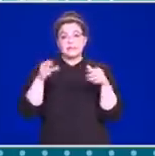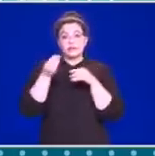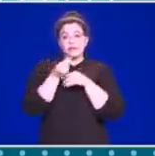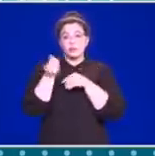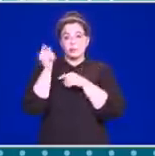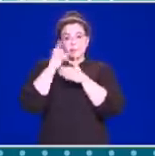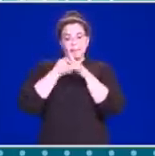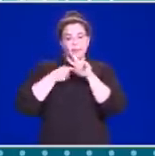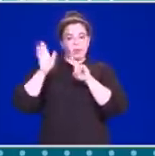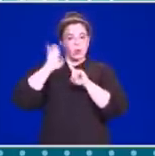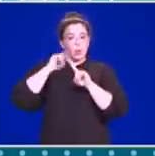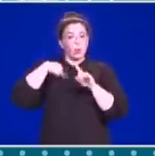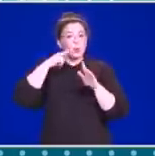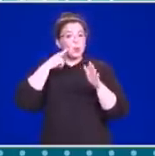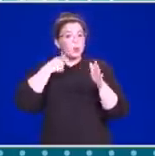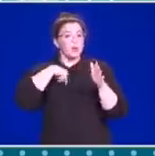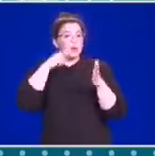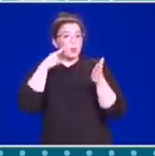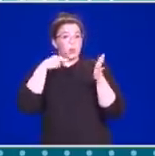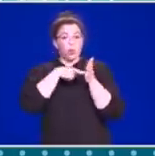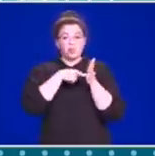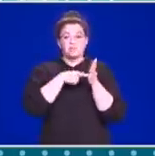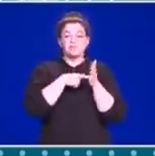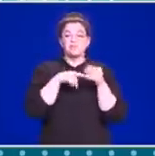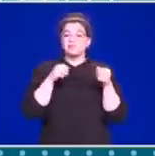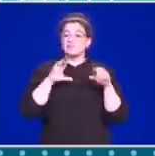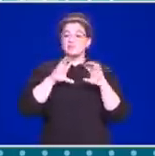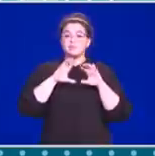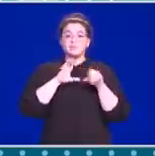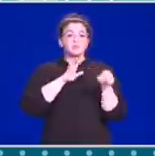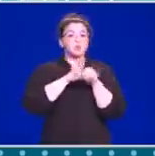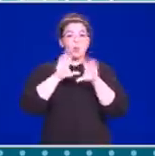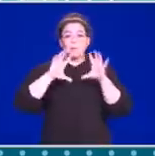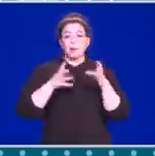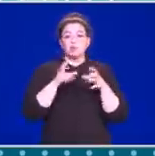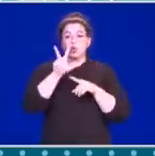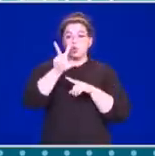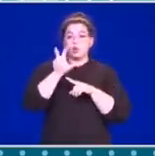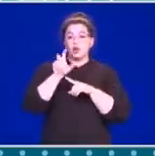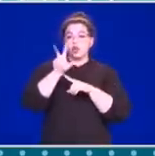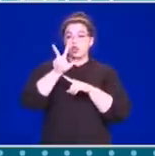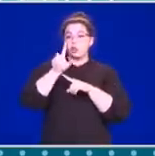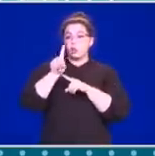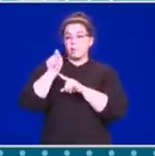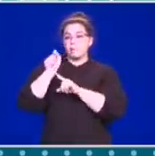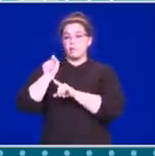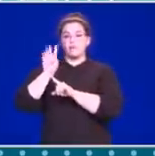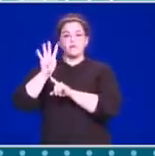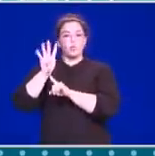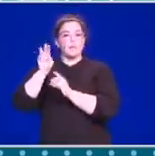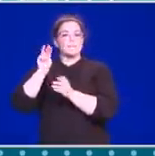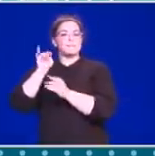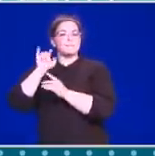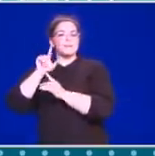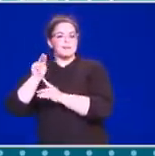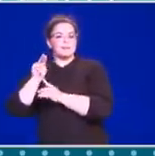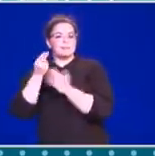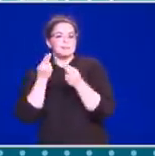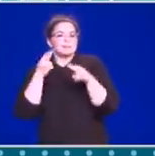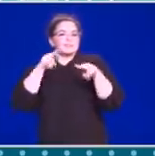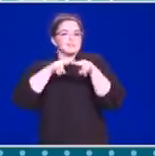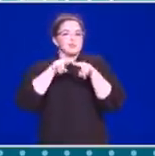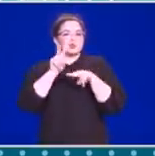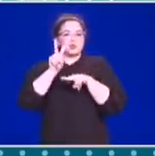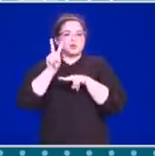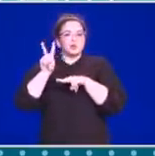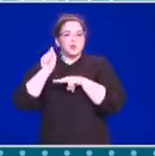total population of the United States on April 1, 2020 was 331.4 million, an increase of